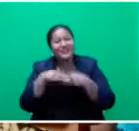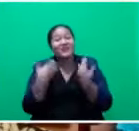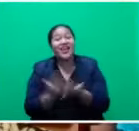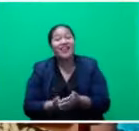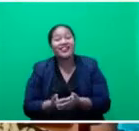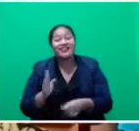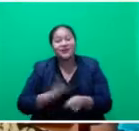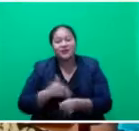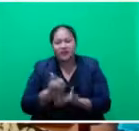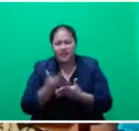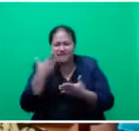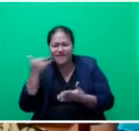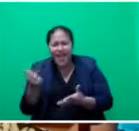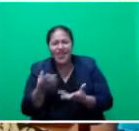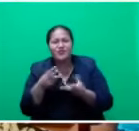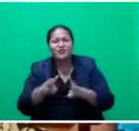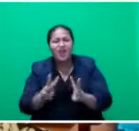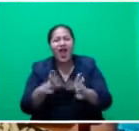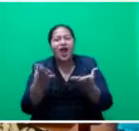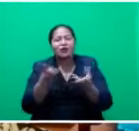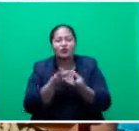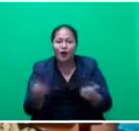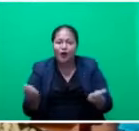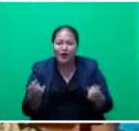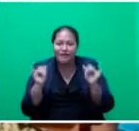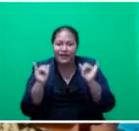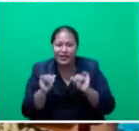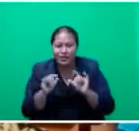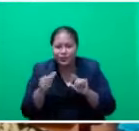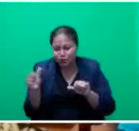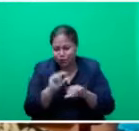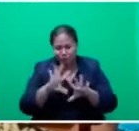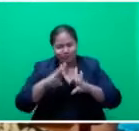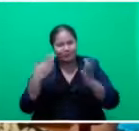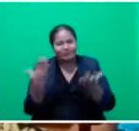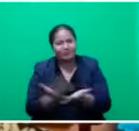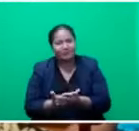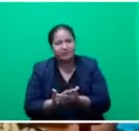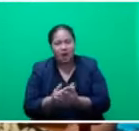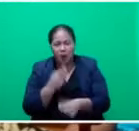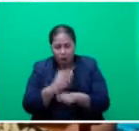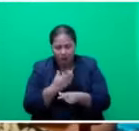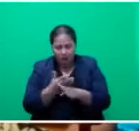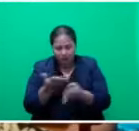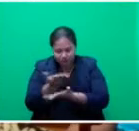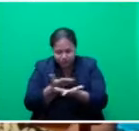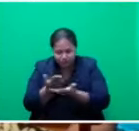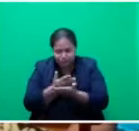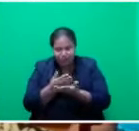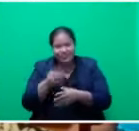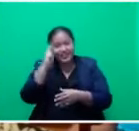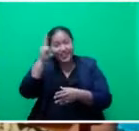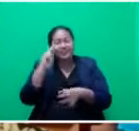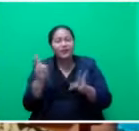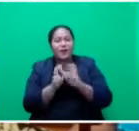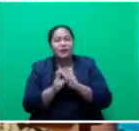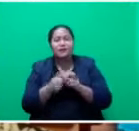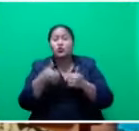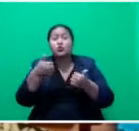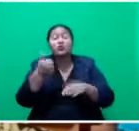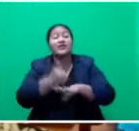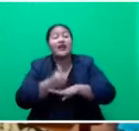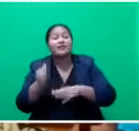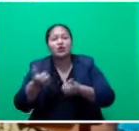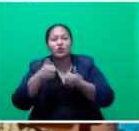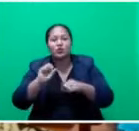local level, then to come together and work on national problems. Good government uses the power of laws